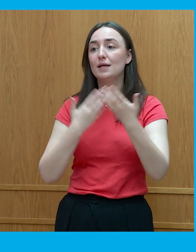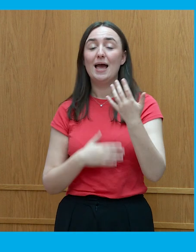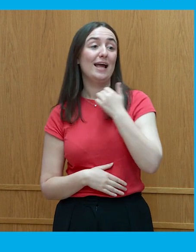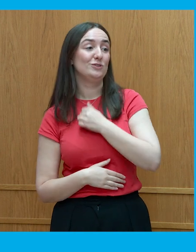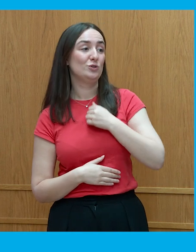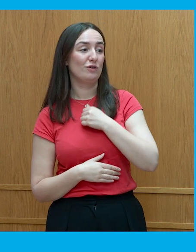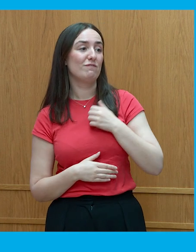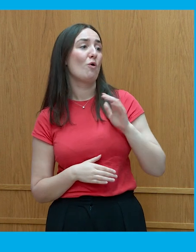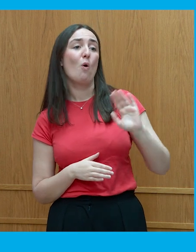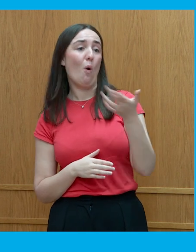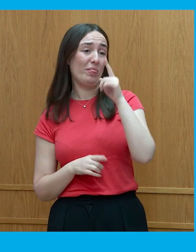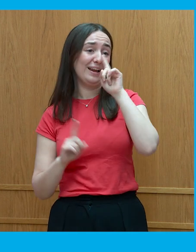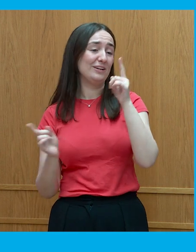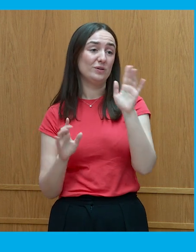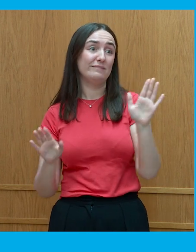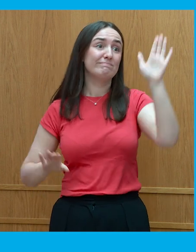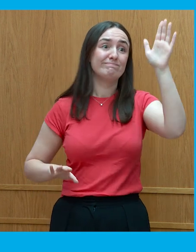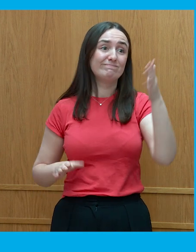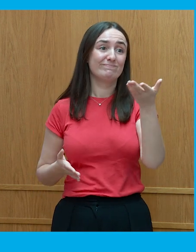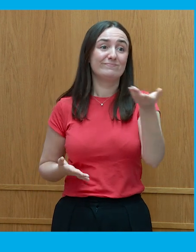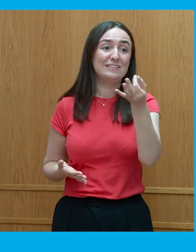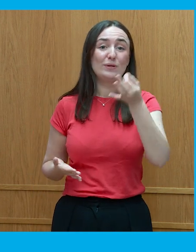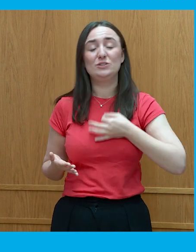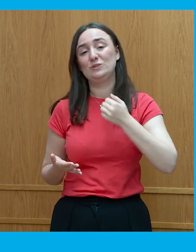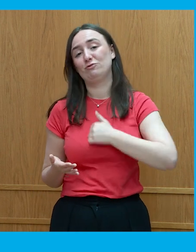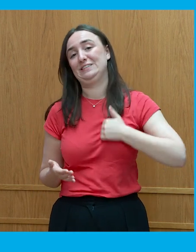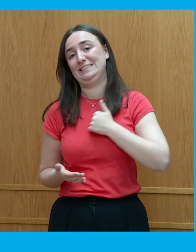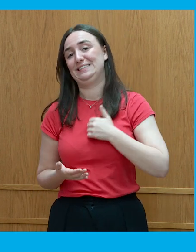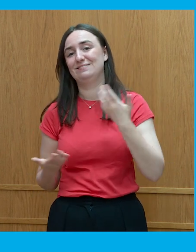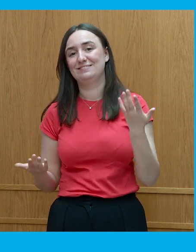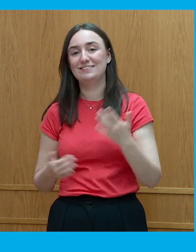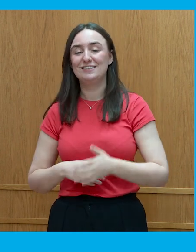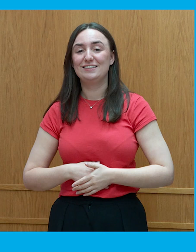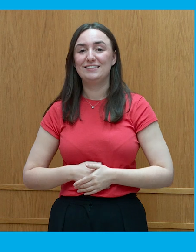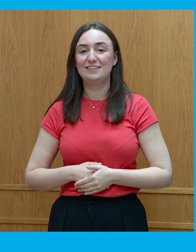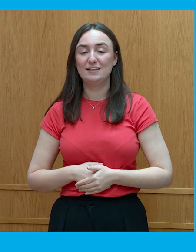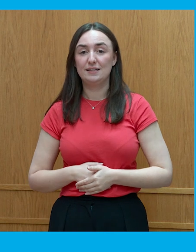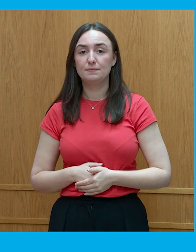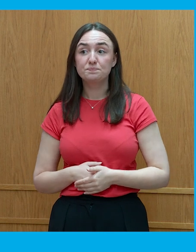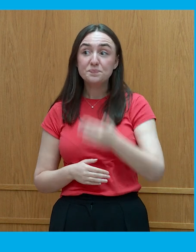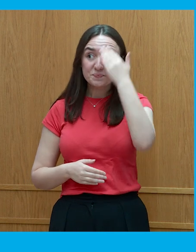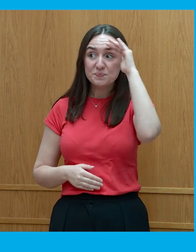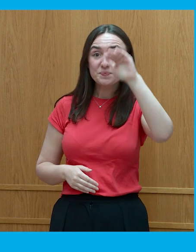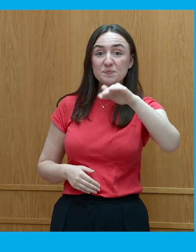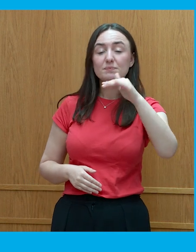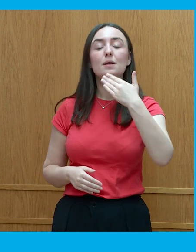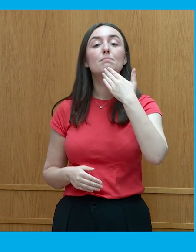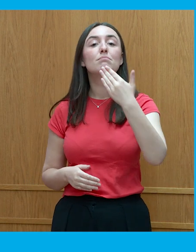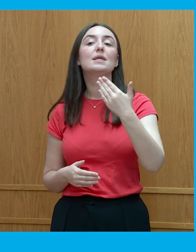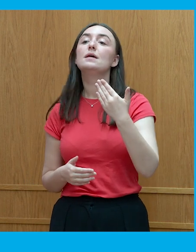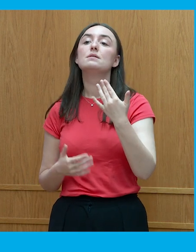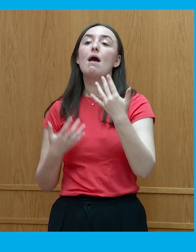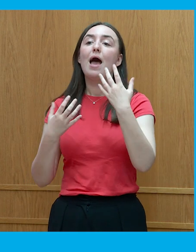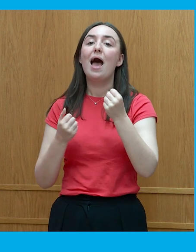all of those I didn't get to in terms of questions. I'd like to just remind you, please, if you would fill in